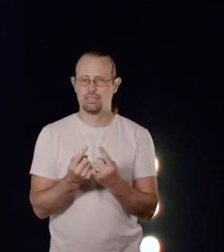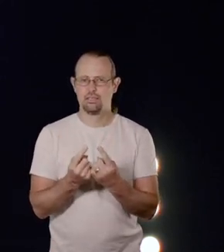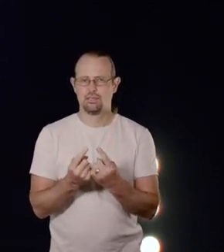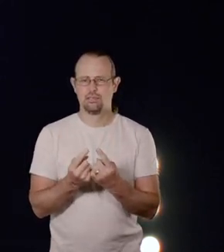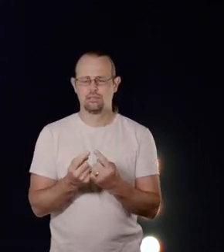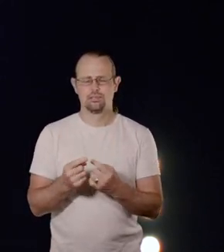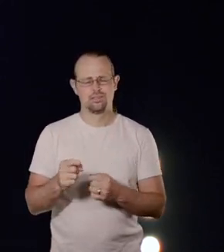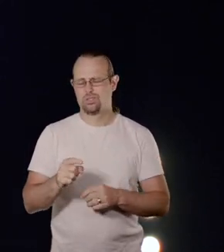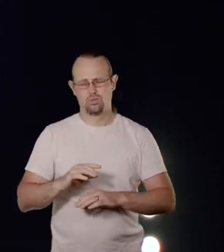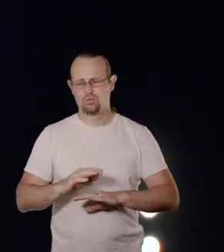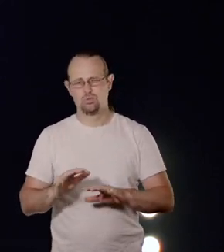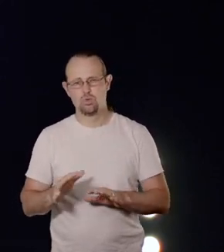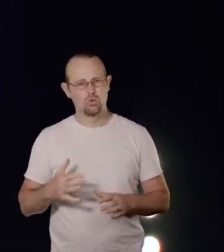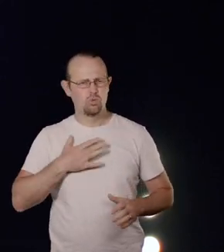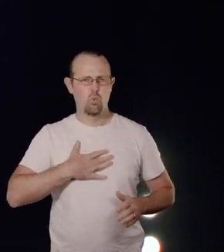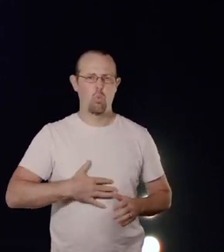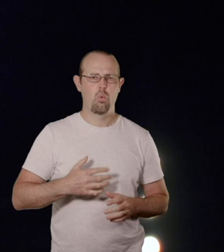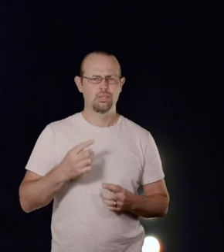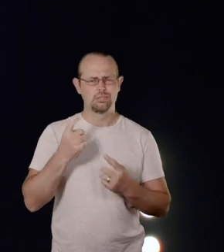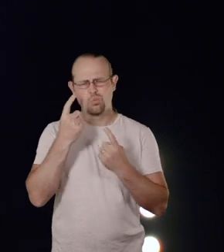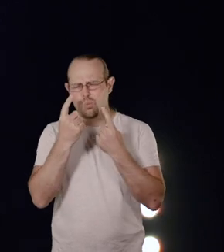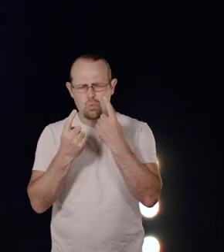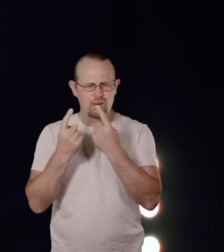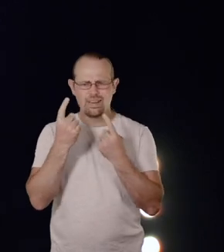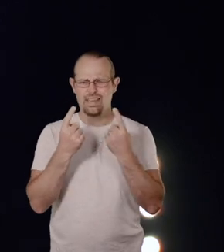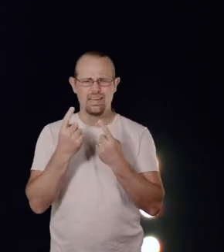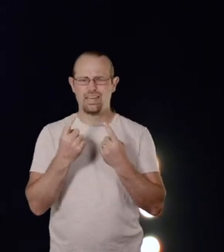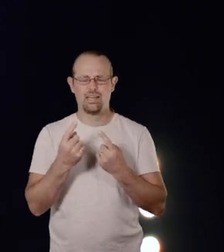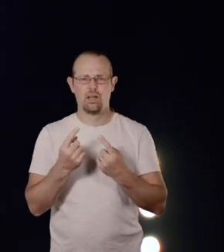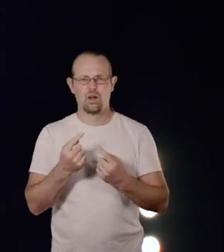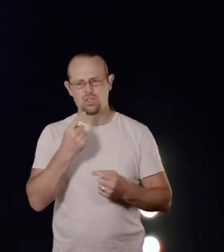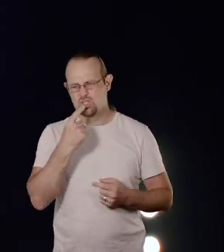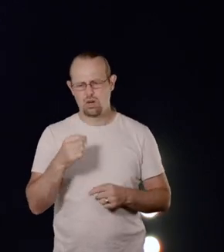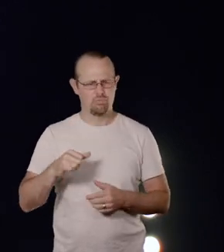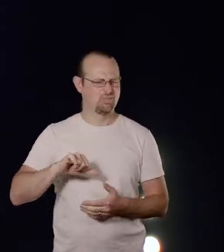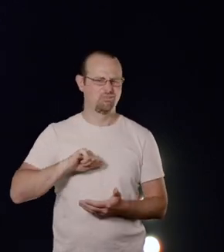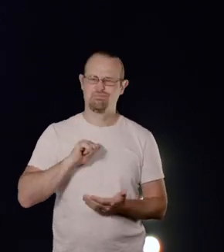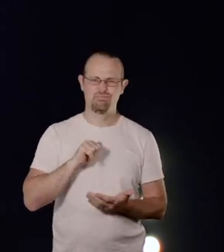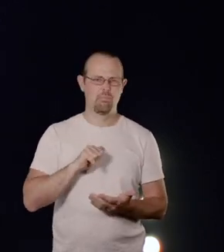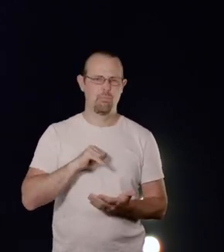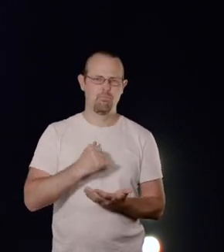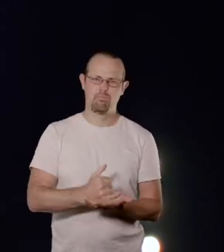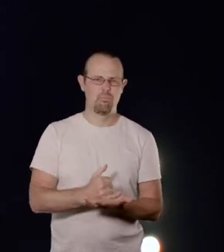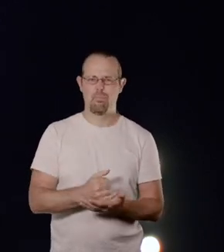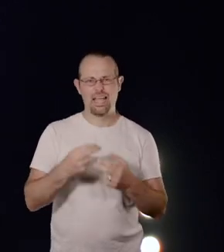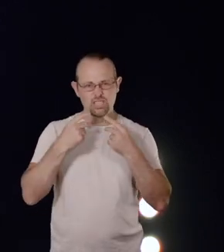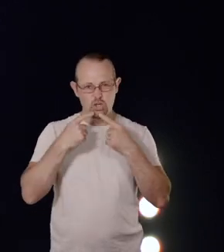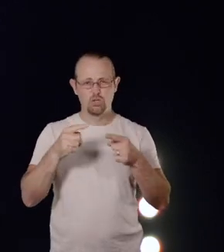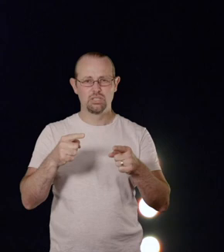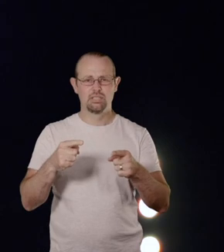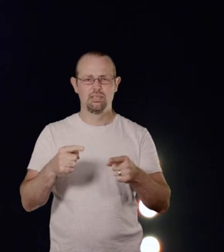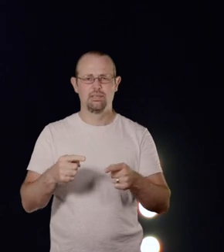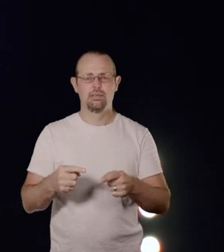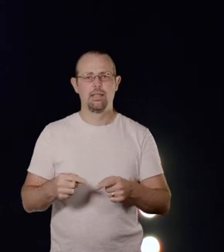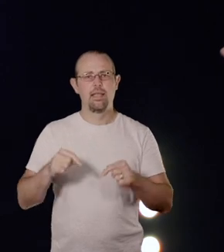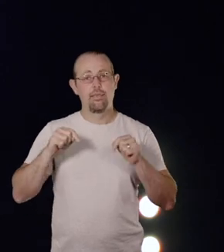or share all the bad news, that doesn't build for a really great time. It can actually leave people more fearful. And this message is about